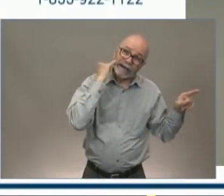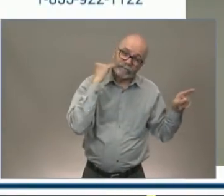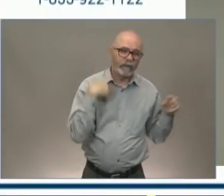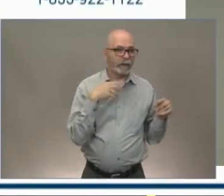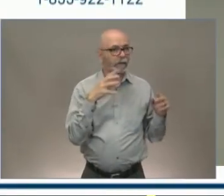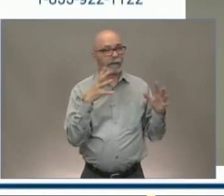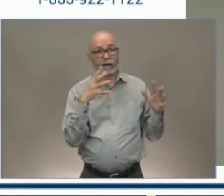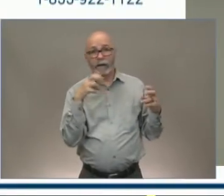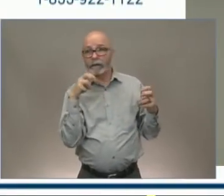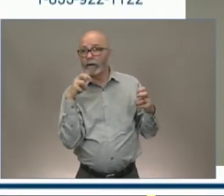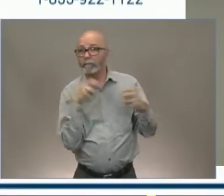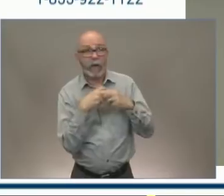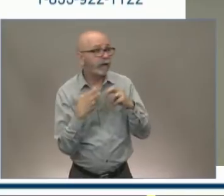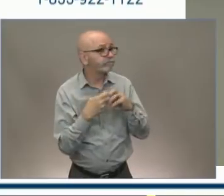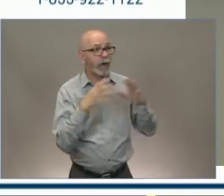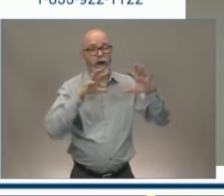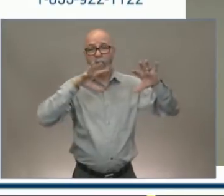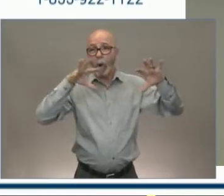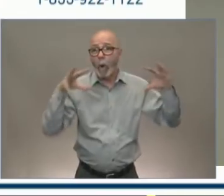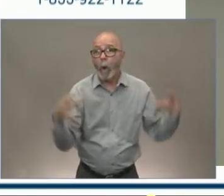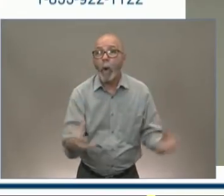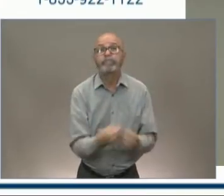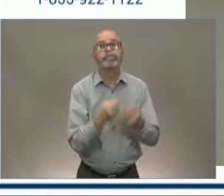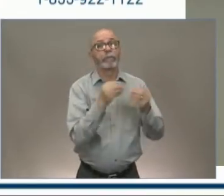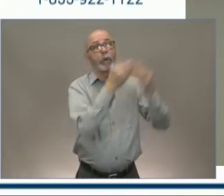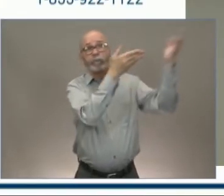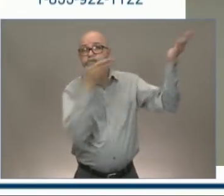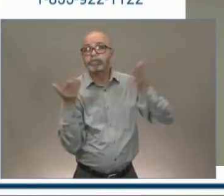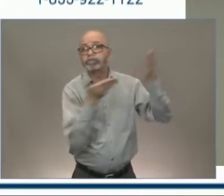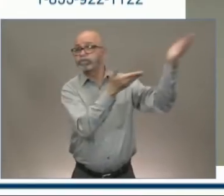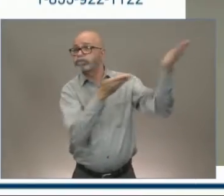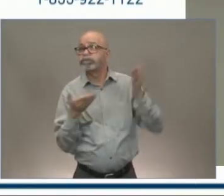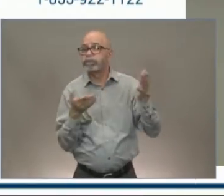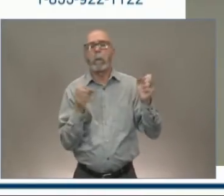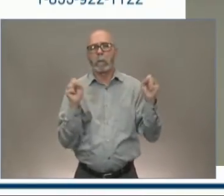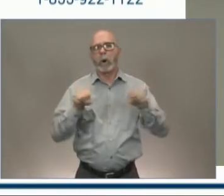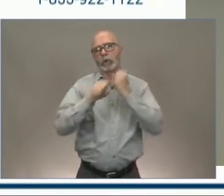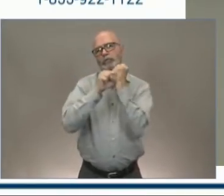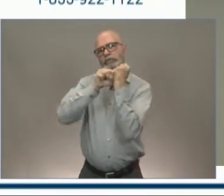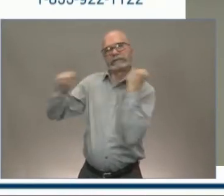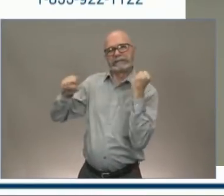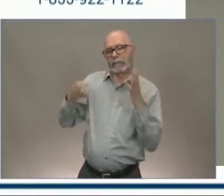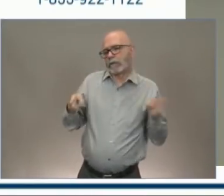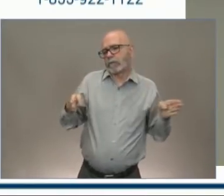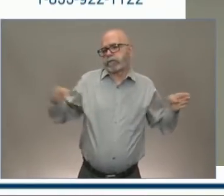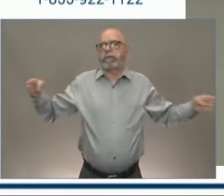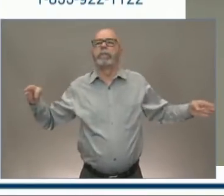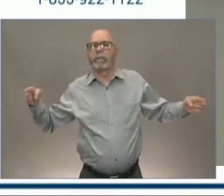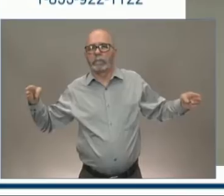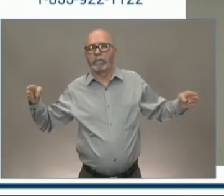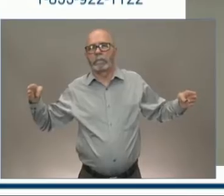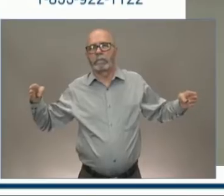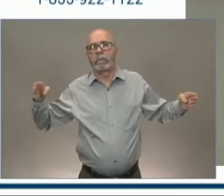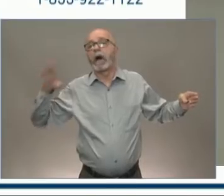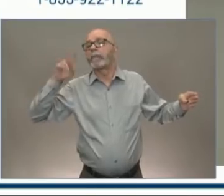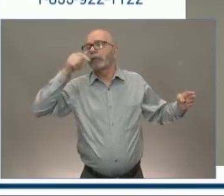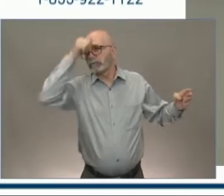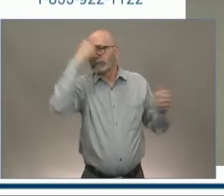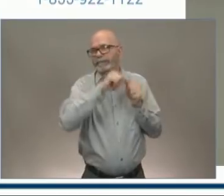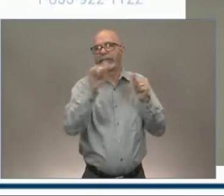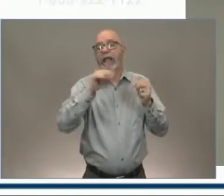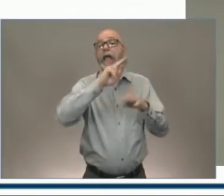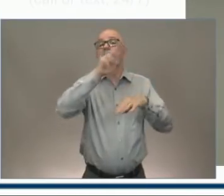up to 42 days, and a number of them are already using that. What we're expecting to hear from NACI is a significant extension beyond